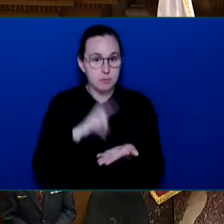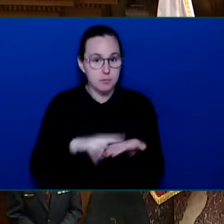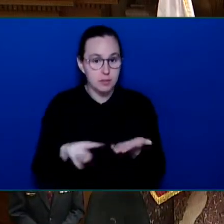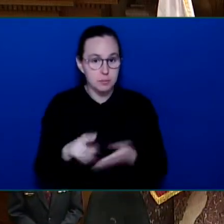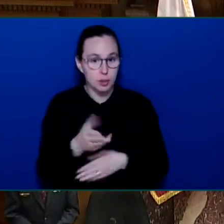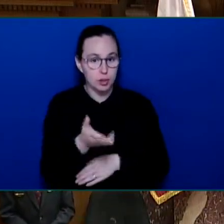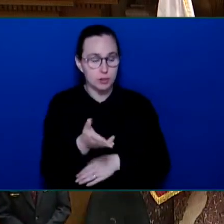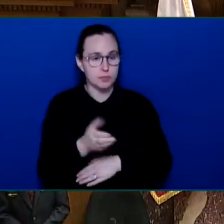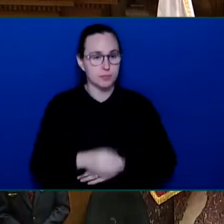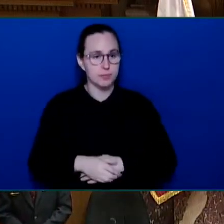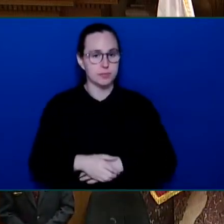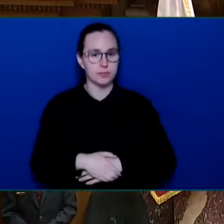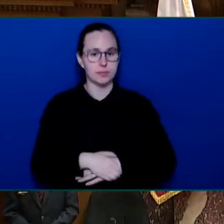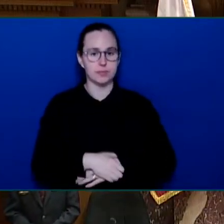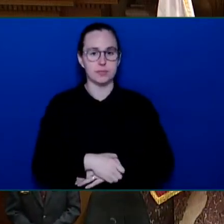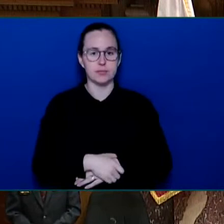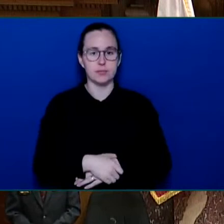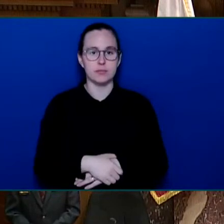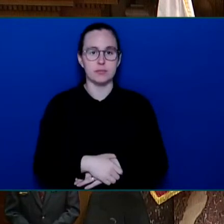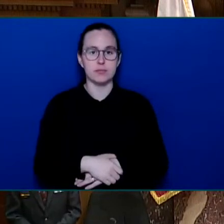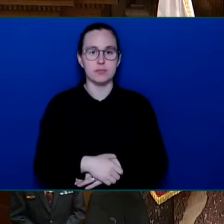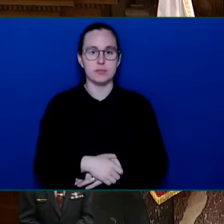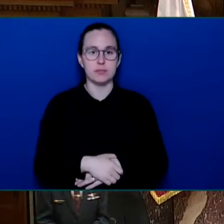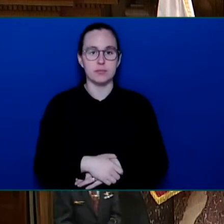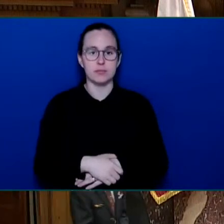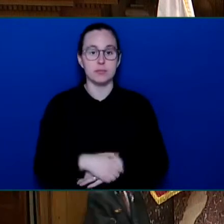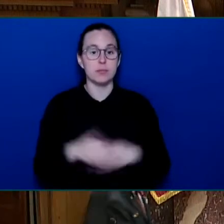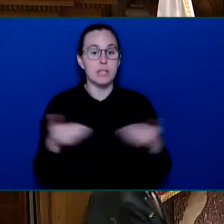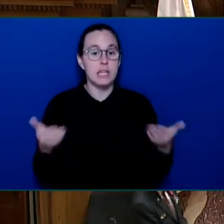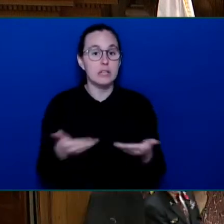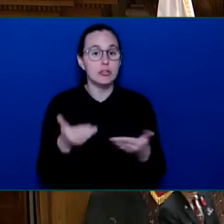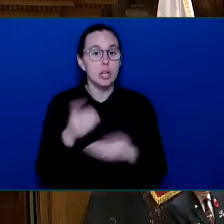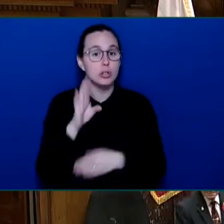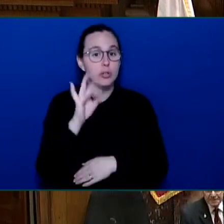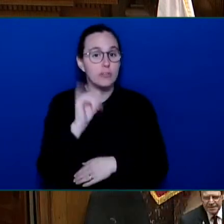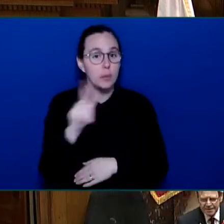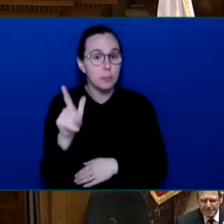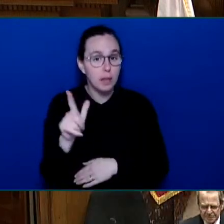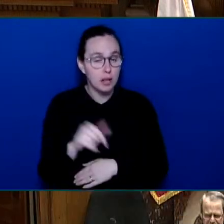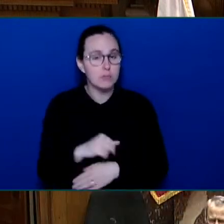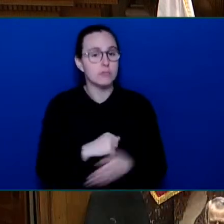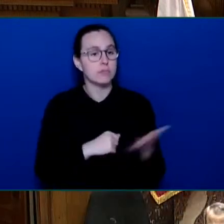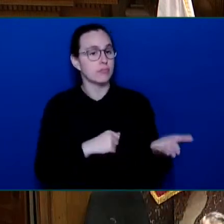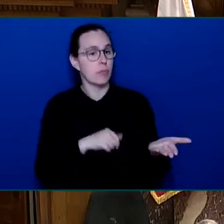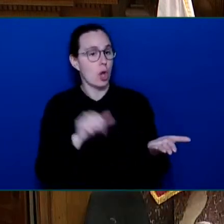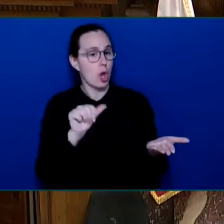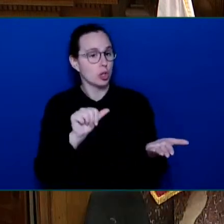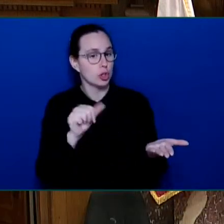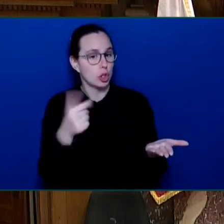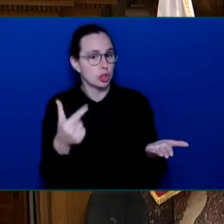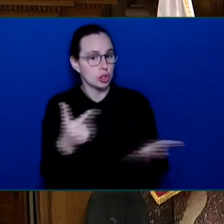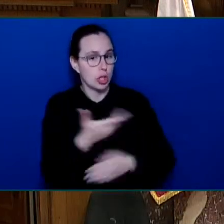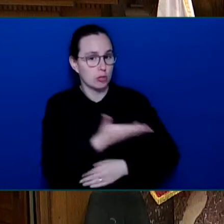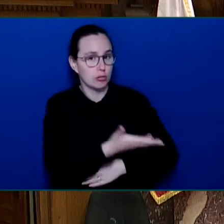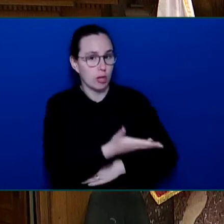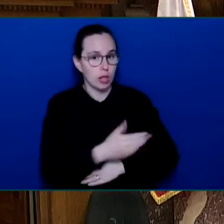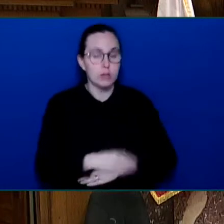Introduction of bills. Attorney General. Mr. Speaker, I have the honour to present a message from Her Honour the Lieutenant Governor.